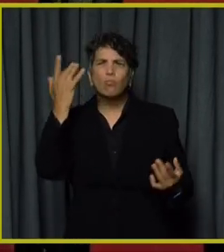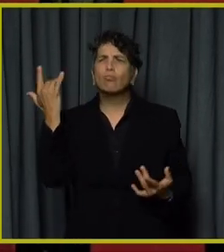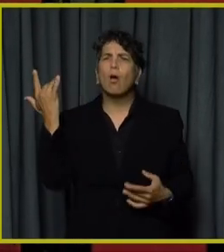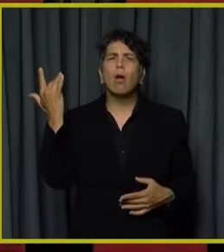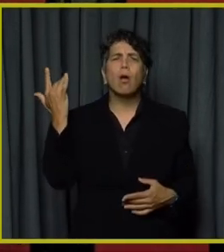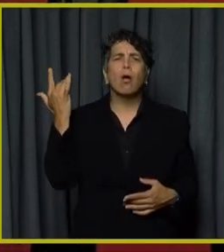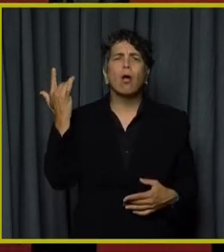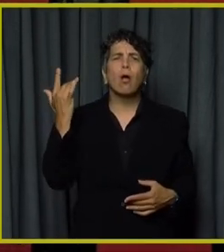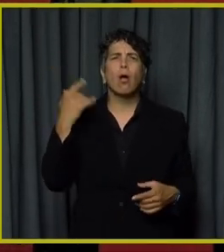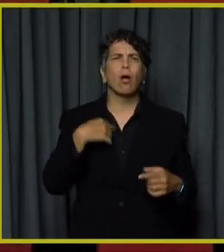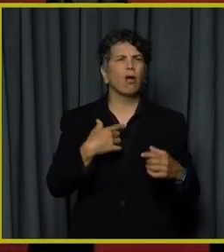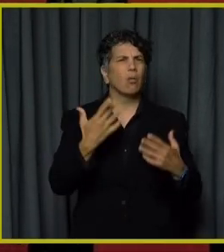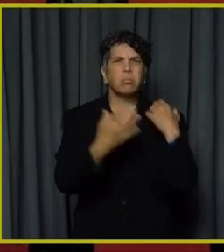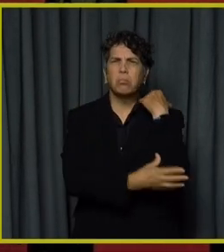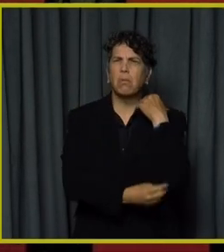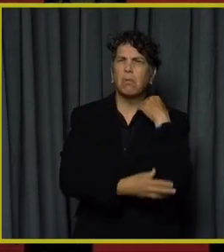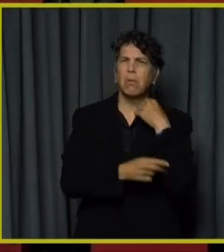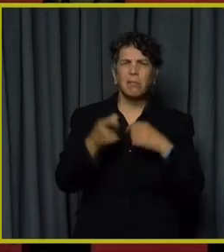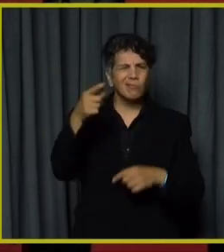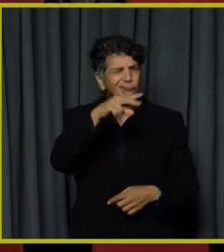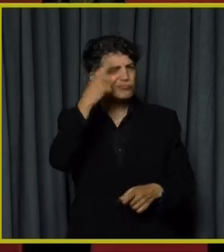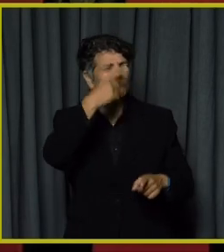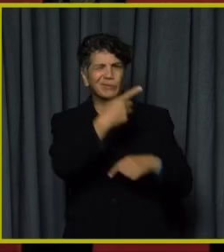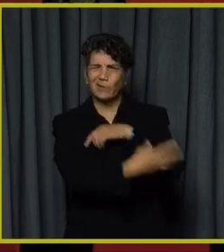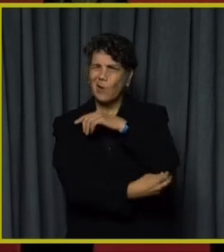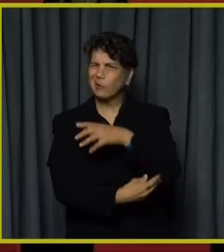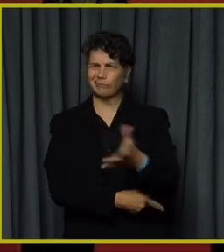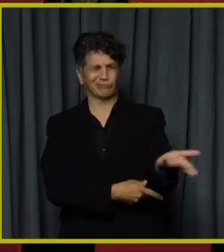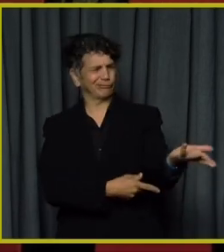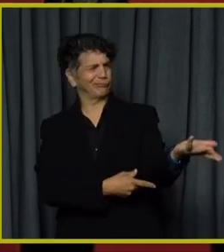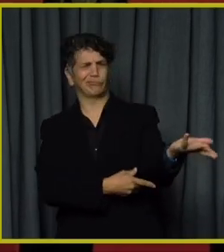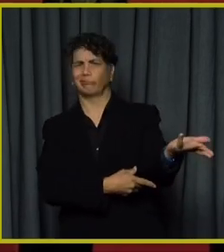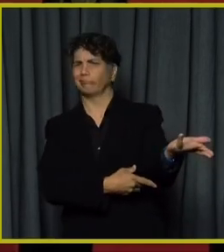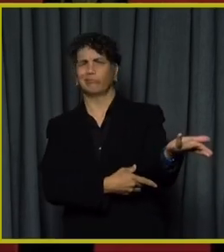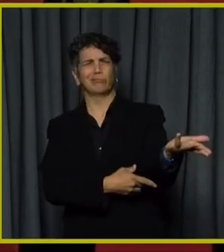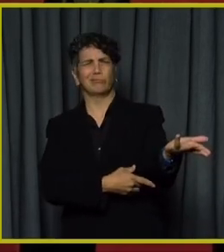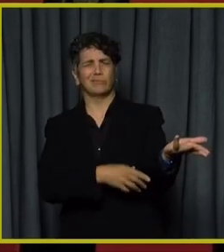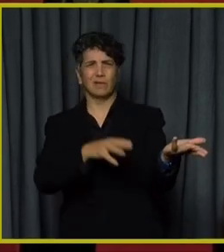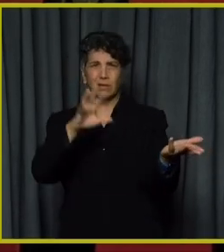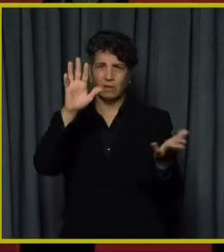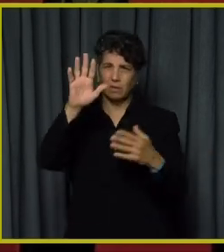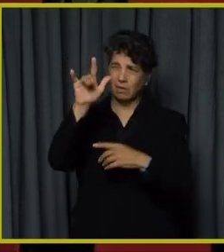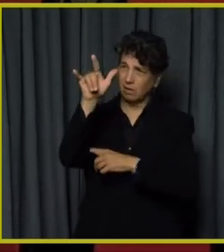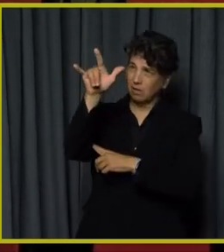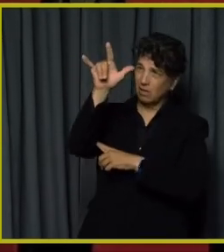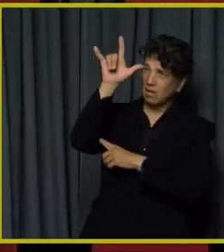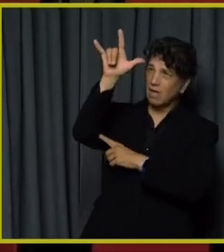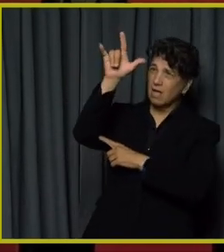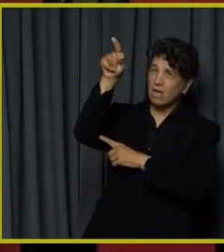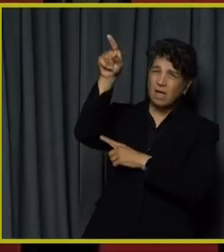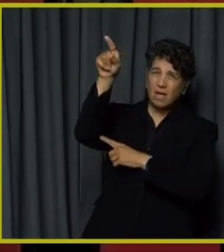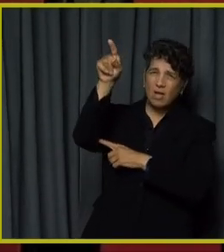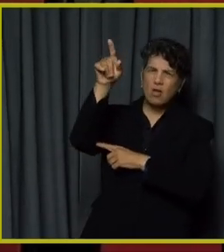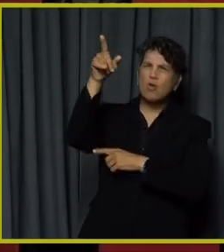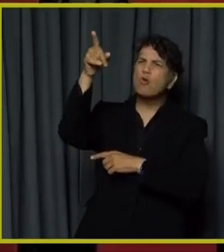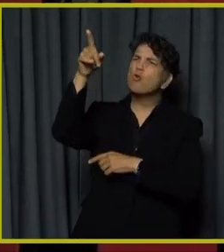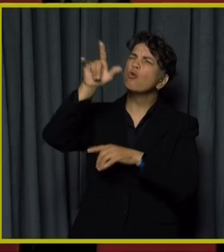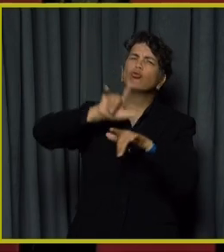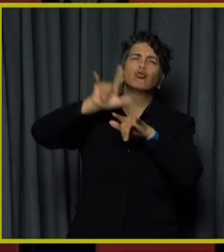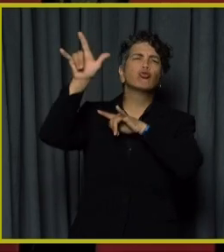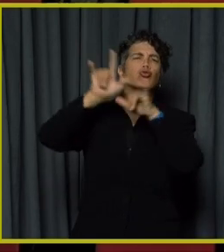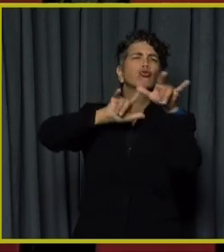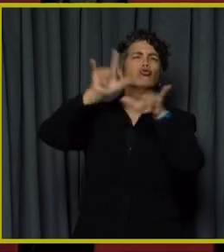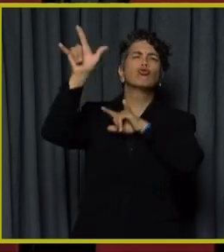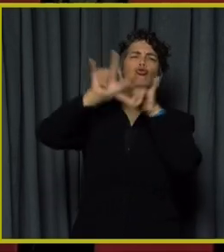And for what? So an aerospace company can continue to raise their valuation